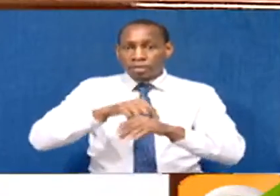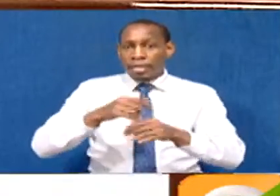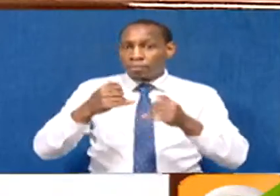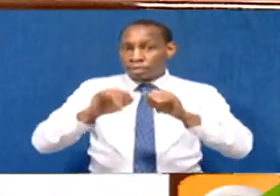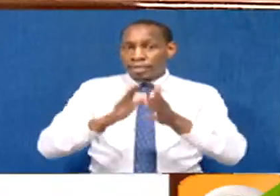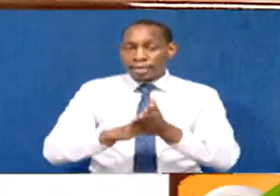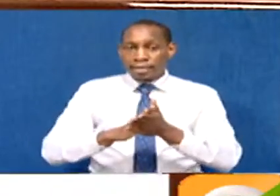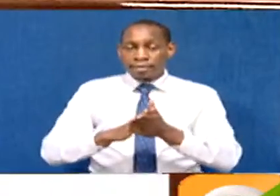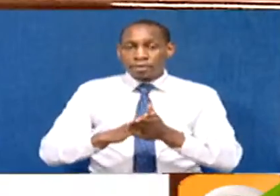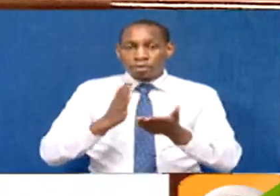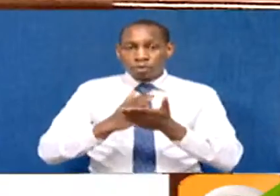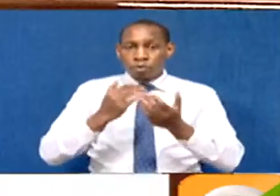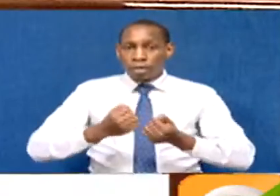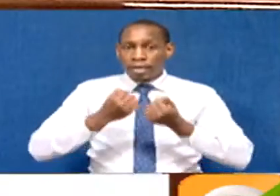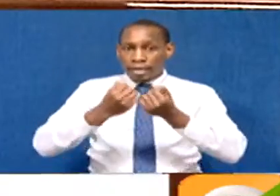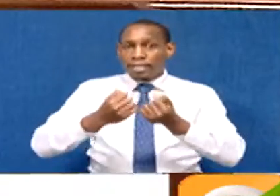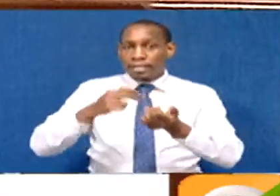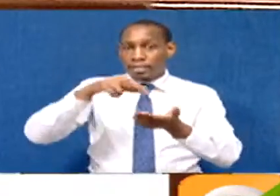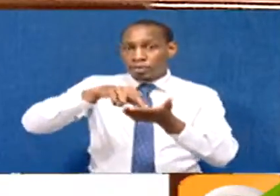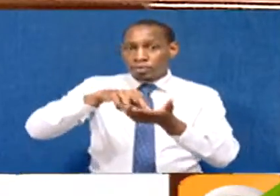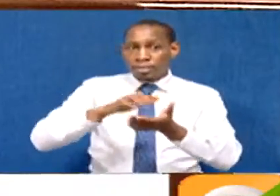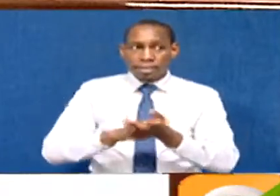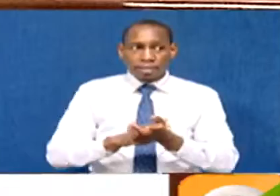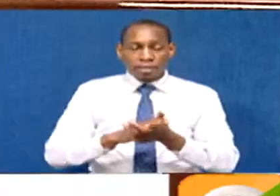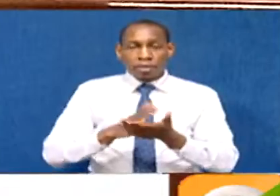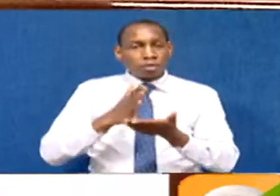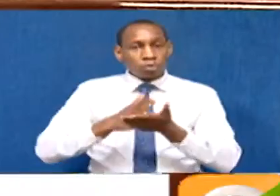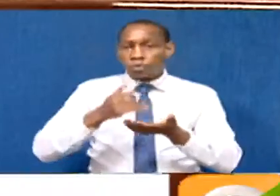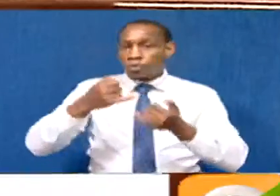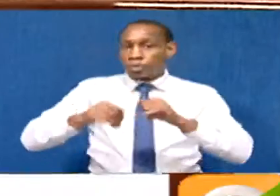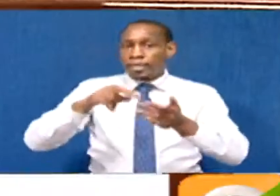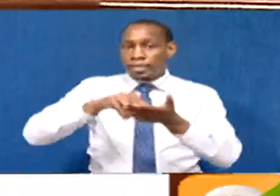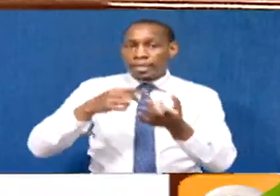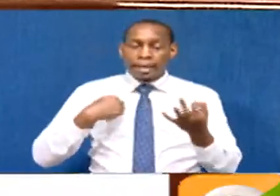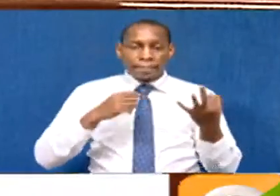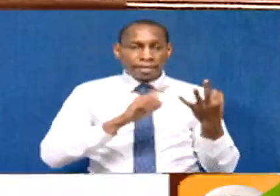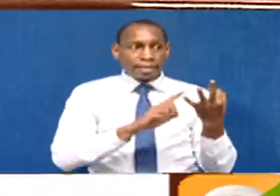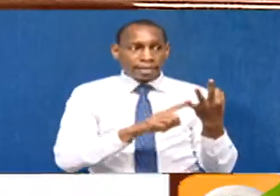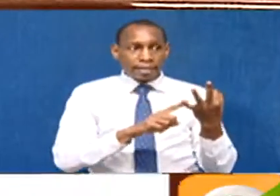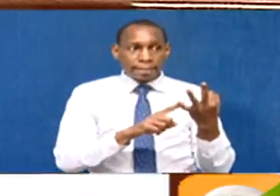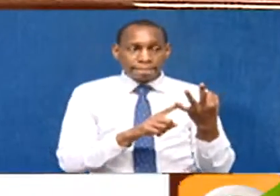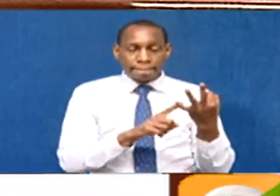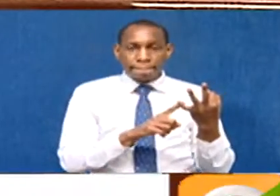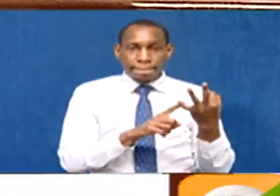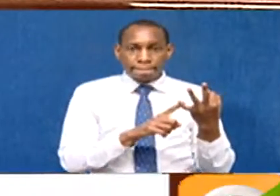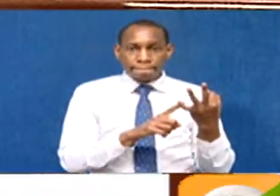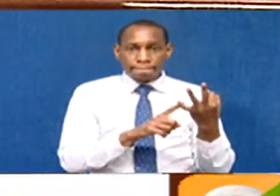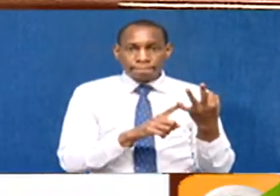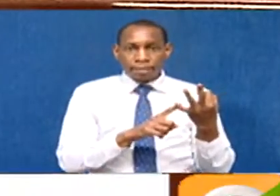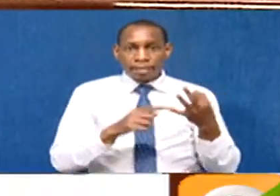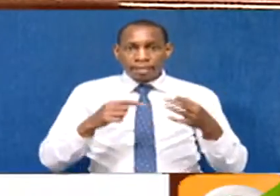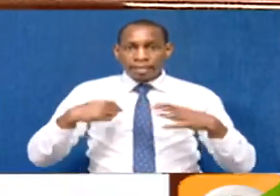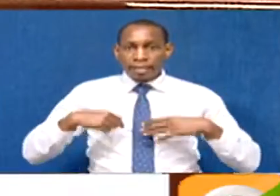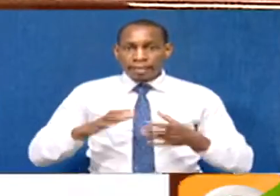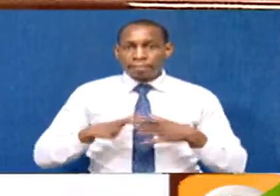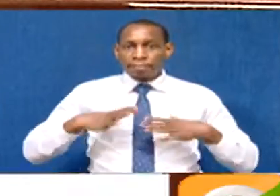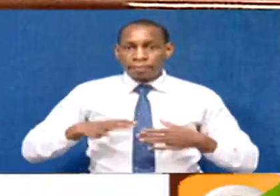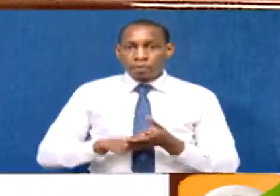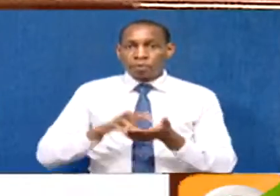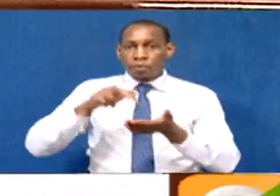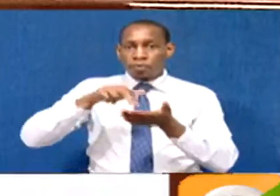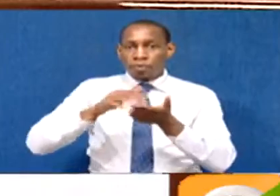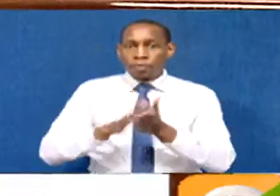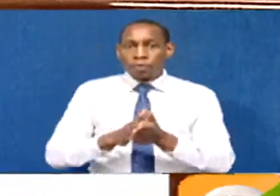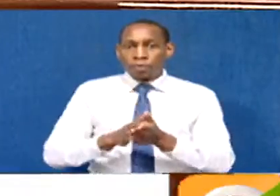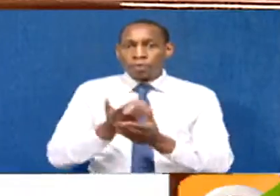just have the courage to run. If you're thinking of just run. Thirdly, as candidates go around asking for the